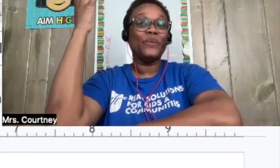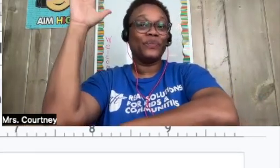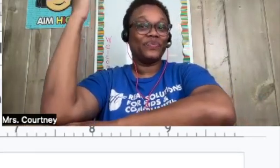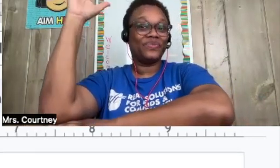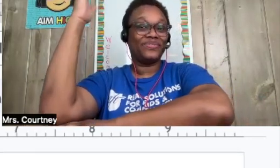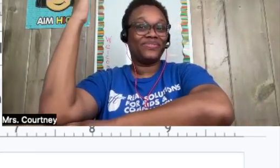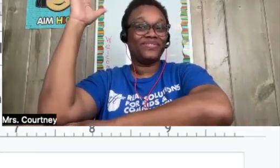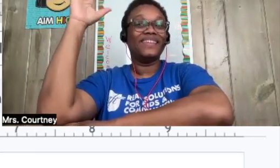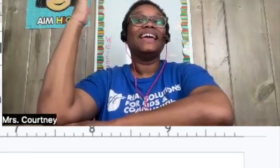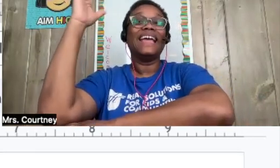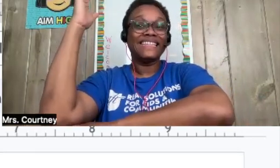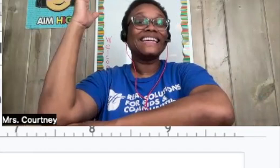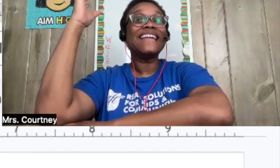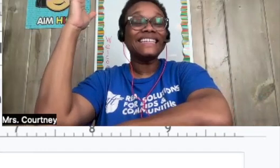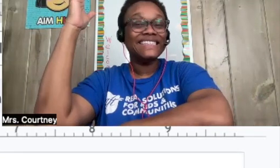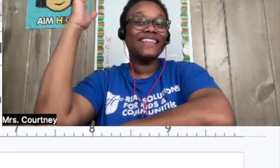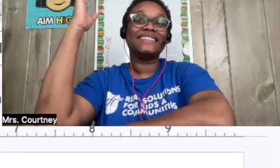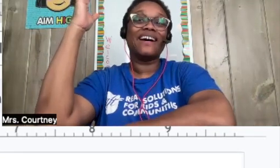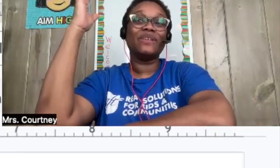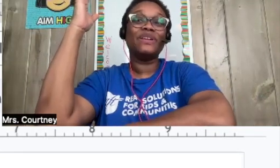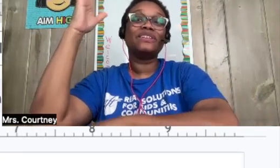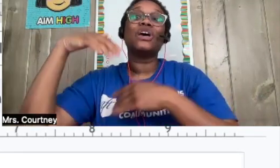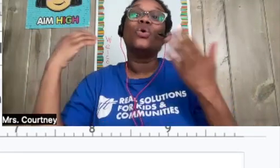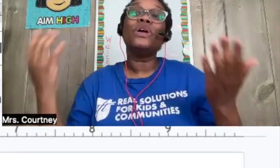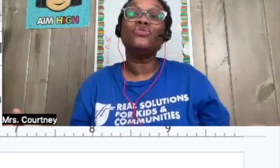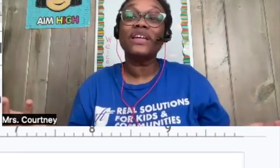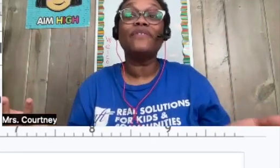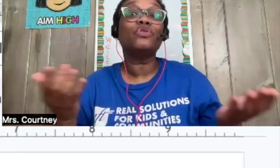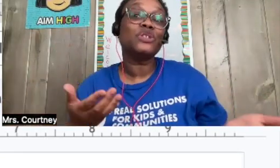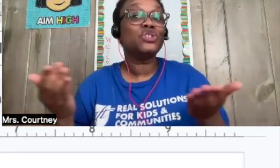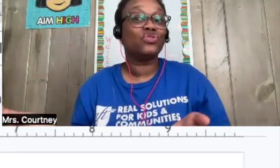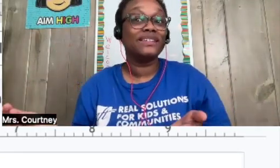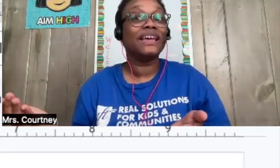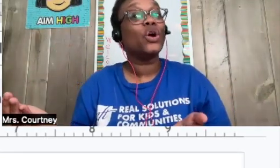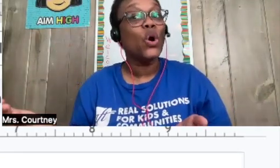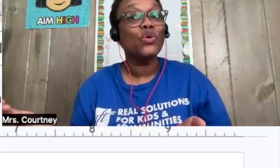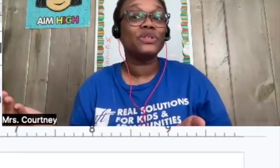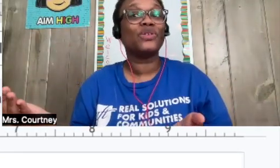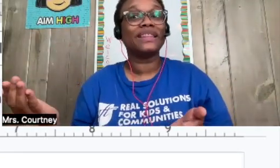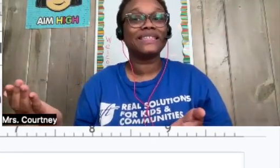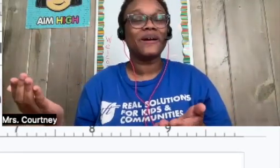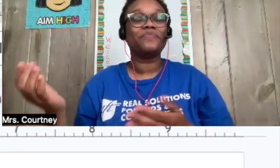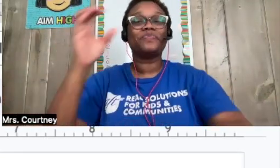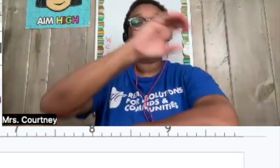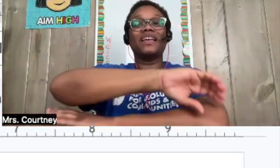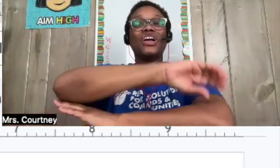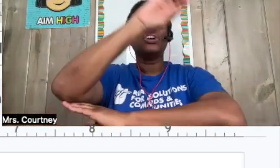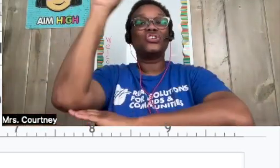video? It's connected to that sign because we usually have Christmas trees in our homes during this